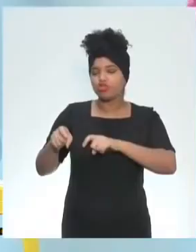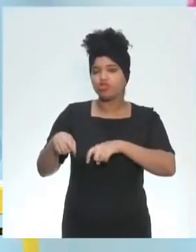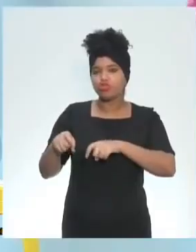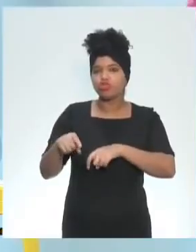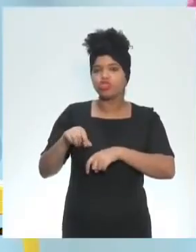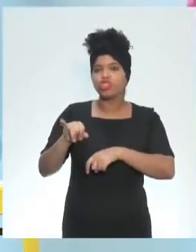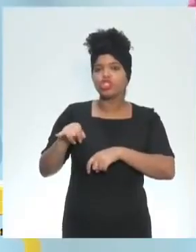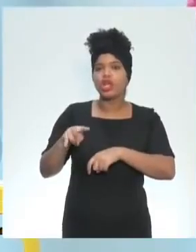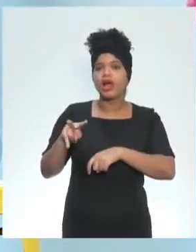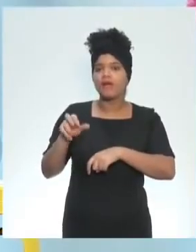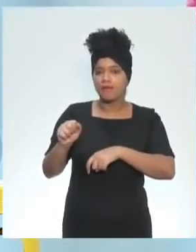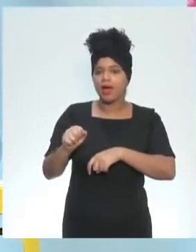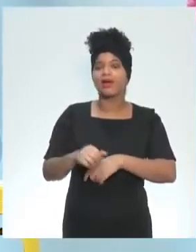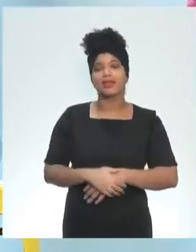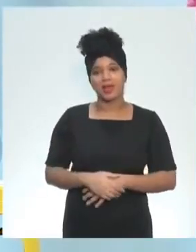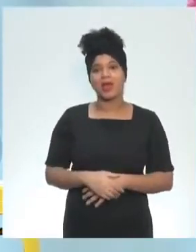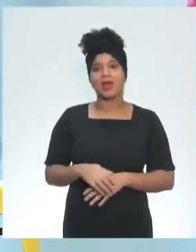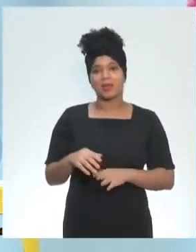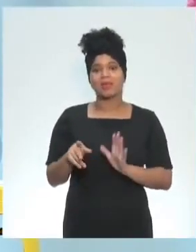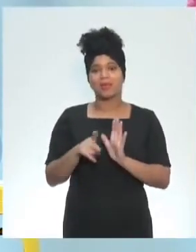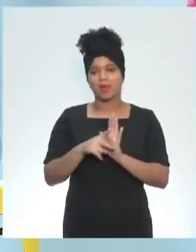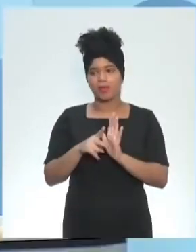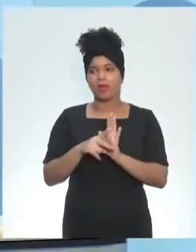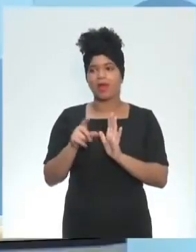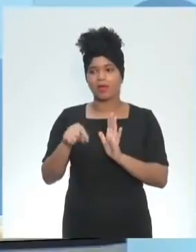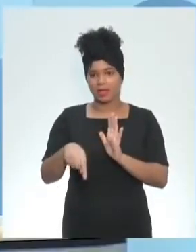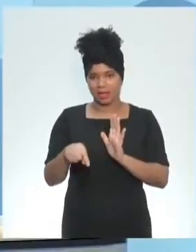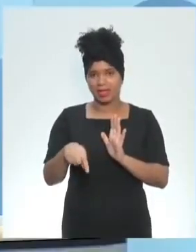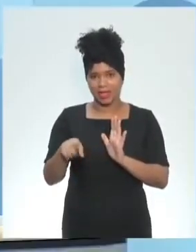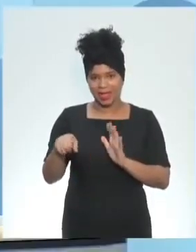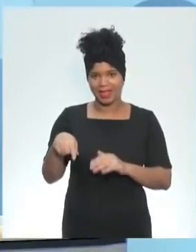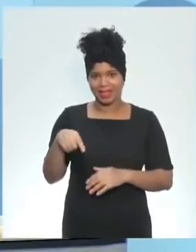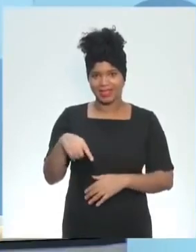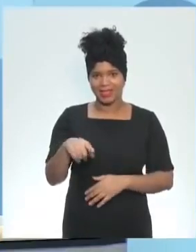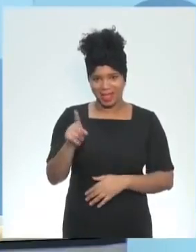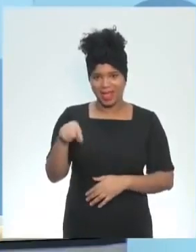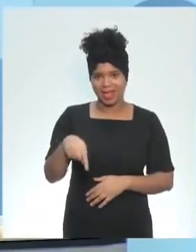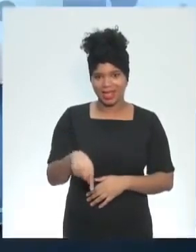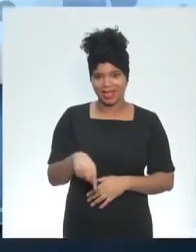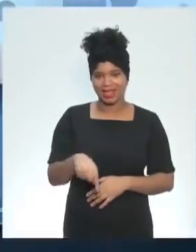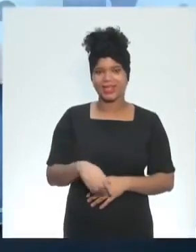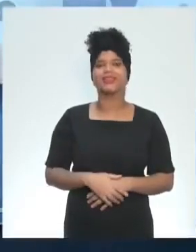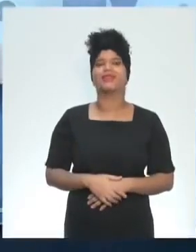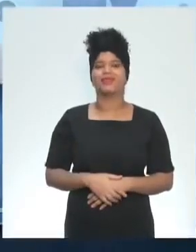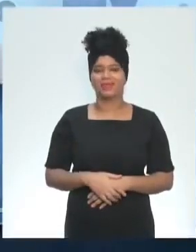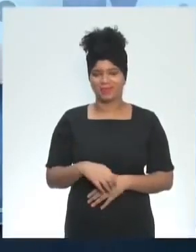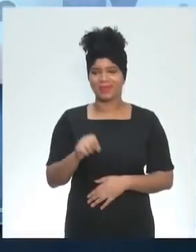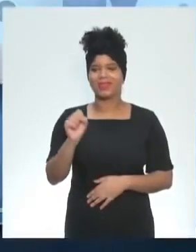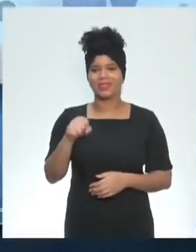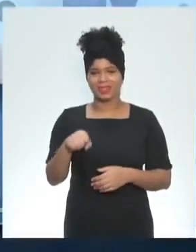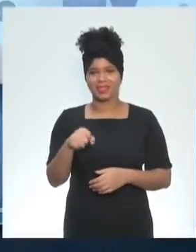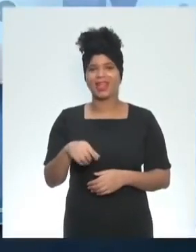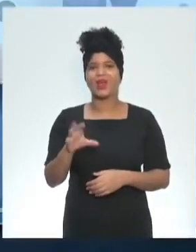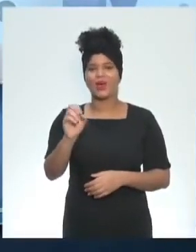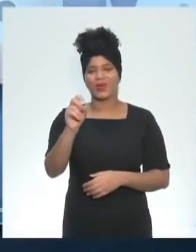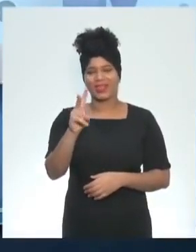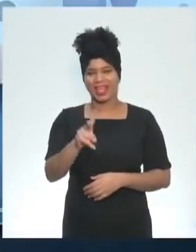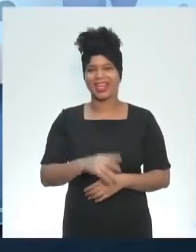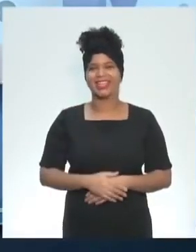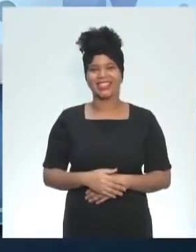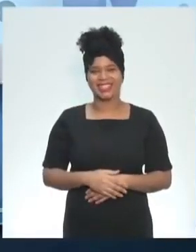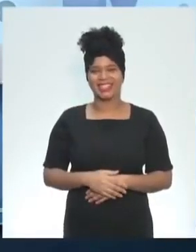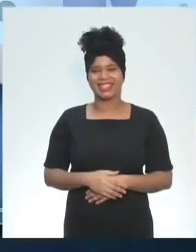bate sou pobre dos gêneros opção da classe III The Road